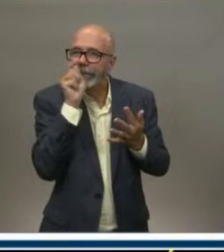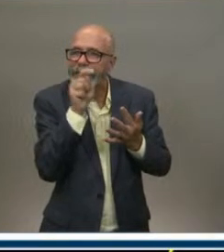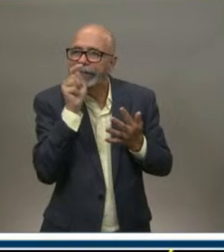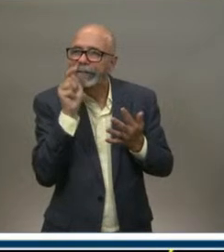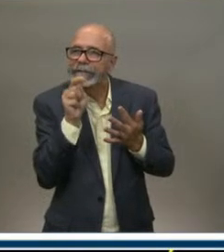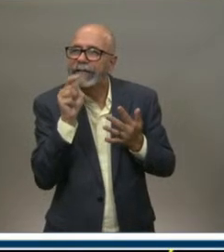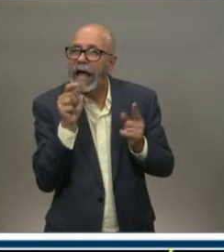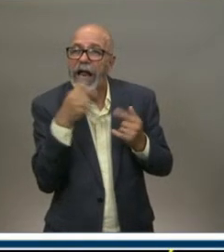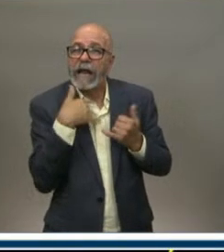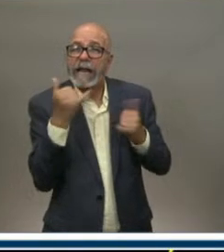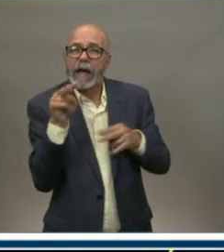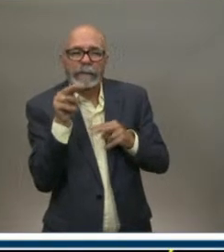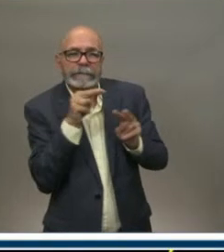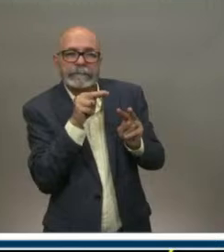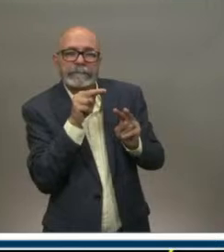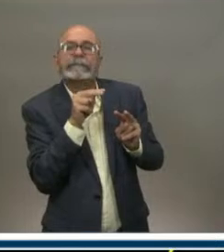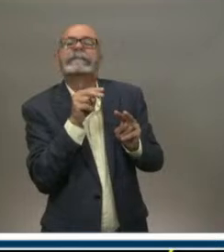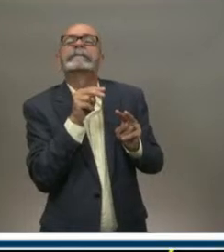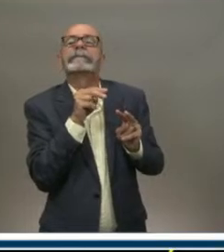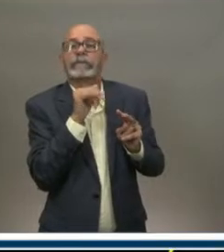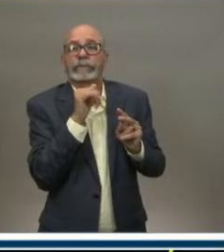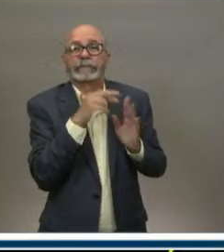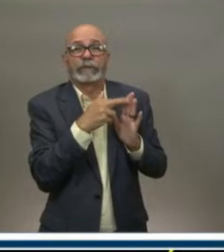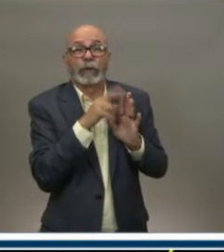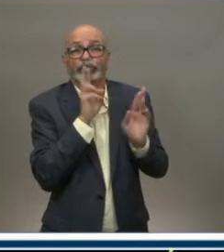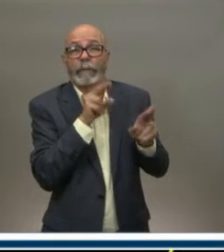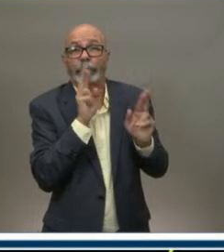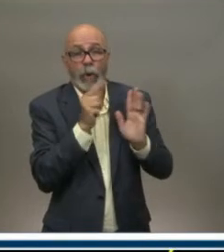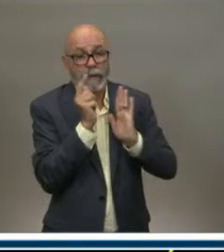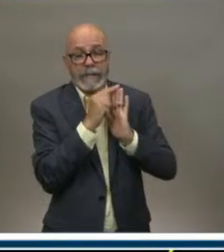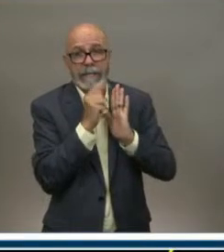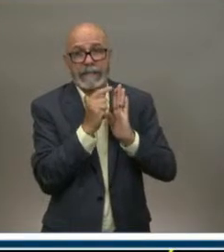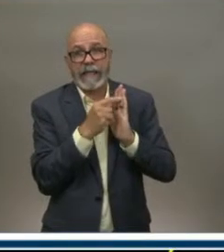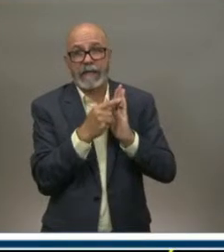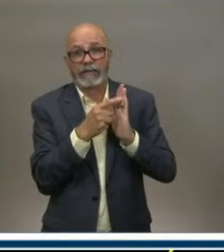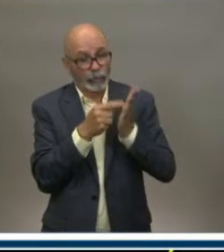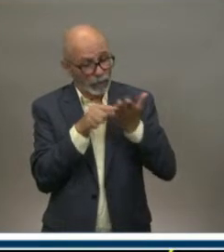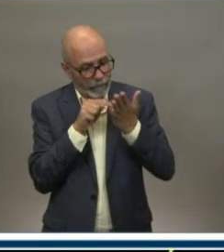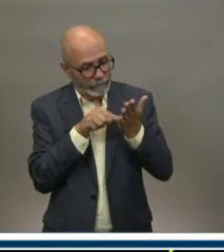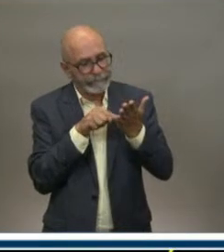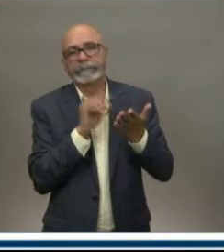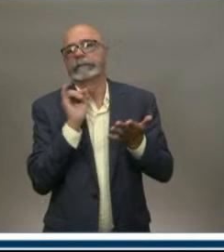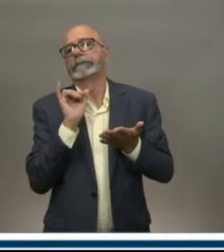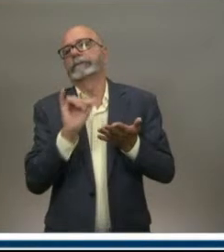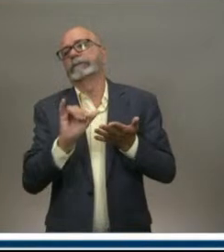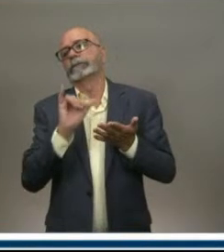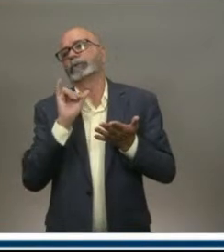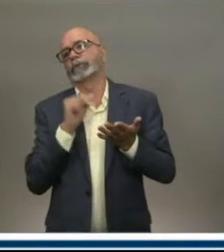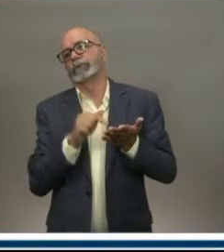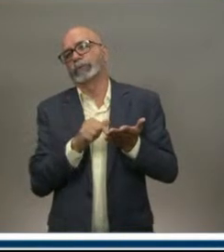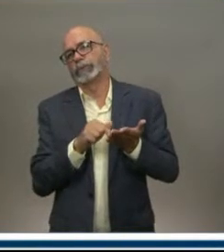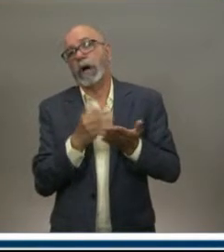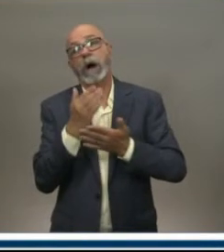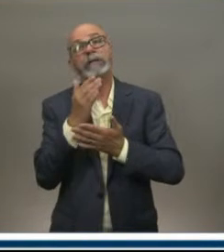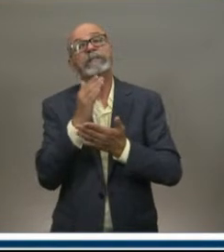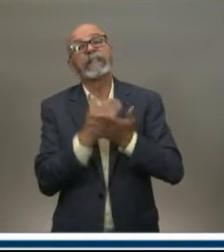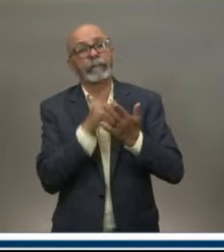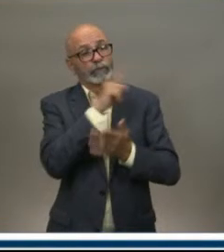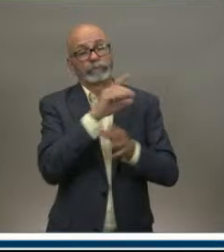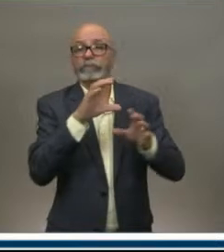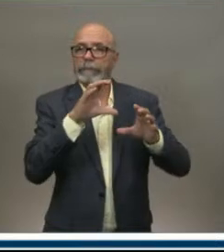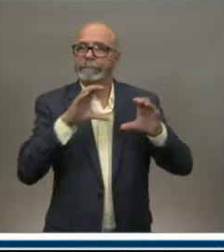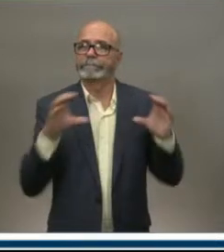awareness that this report showed us is some of the actions that were taken based upon